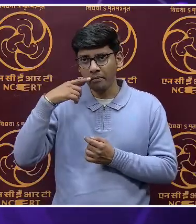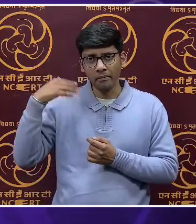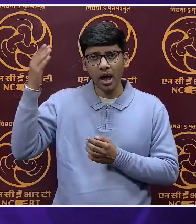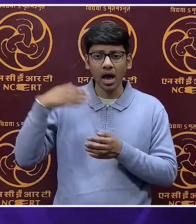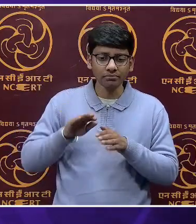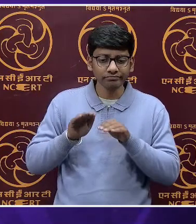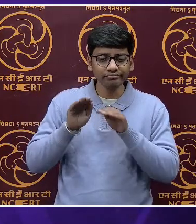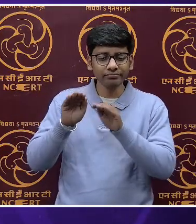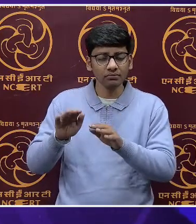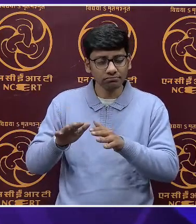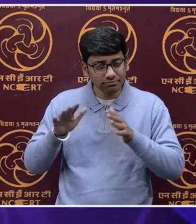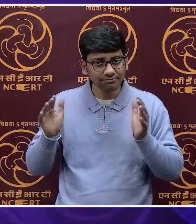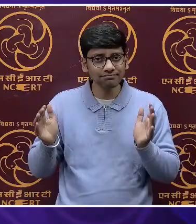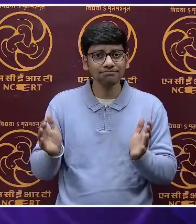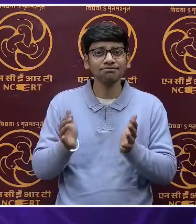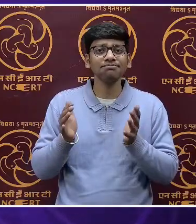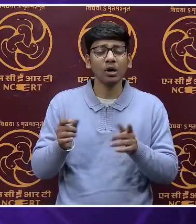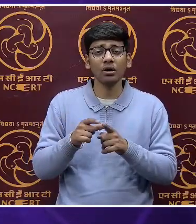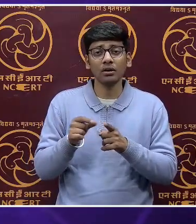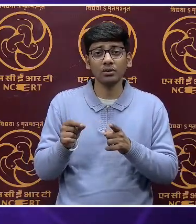bring about that